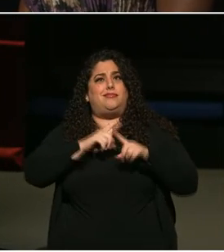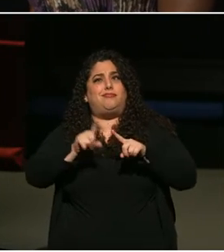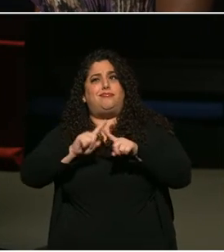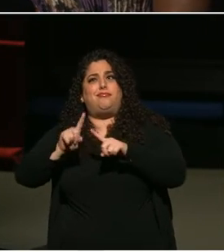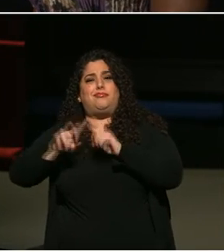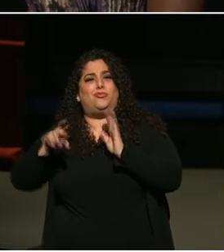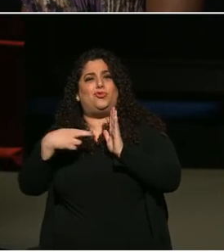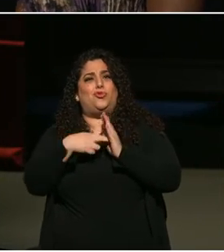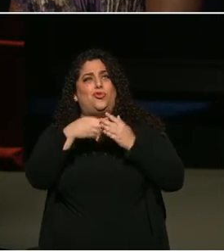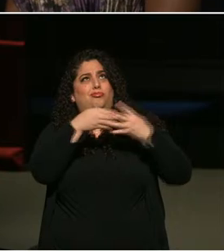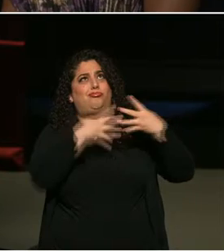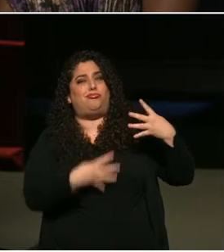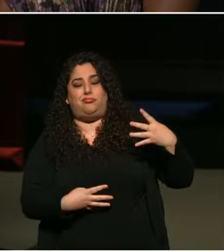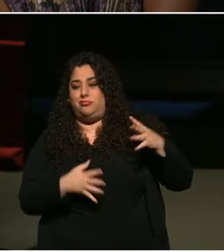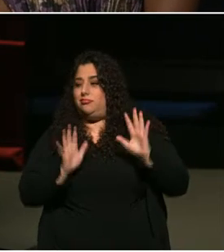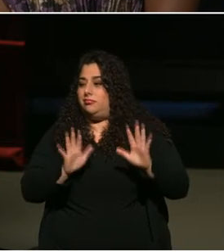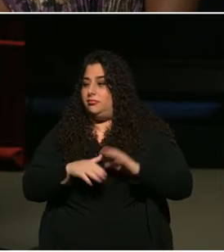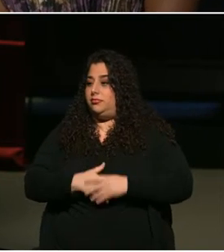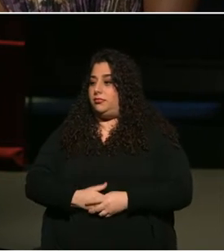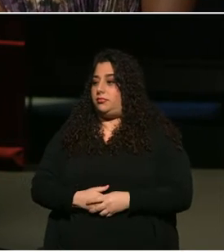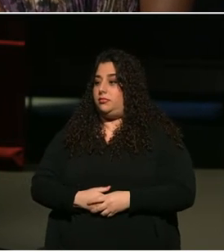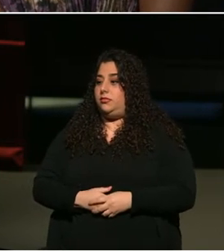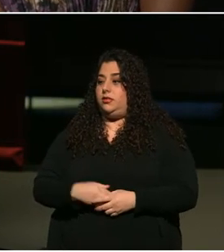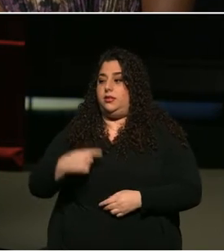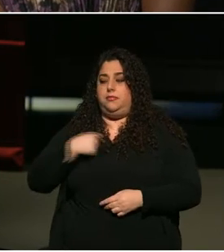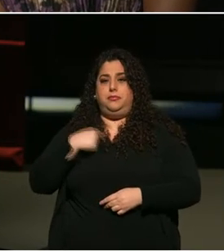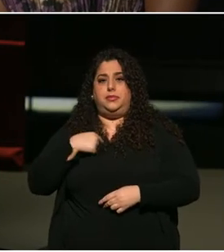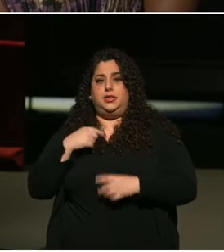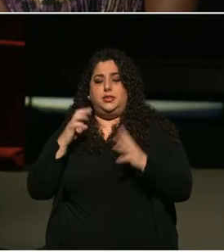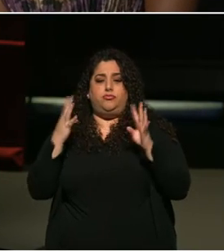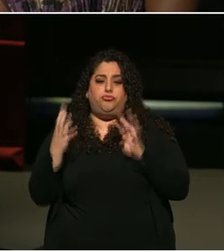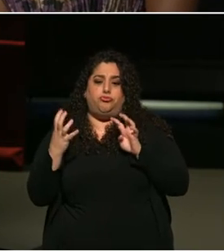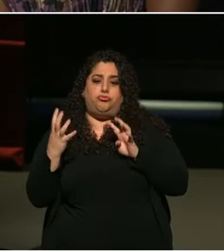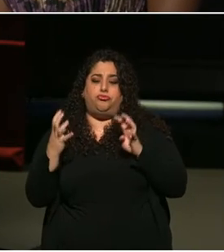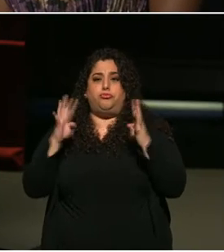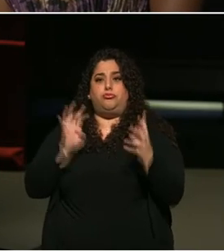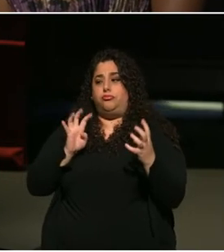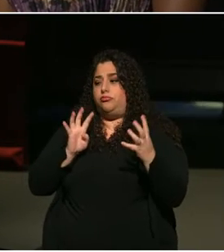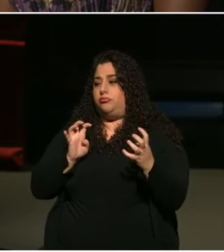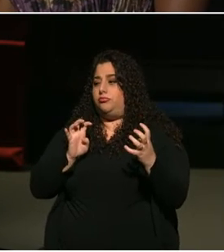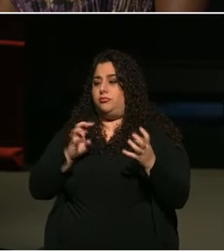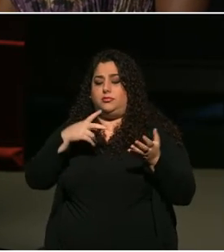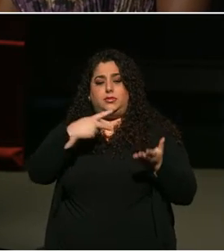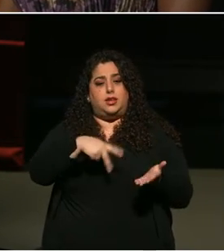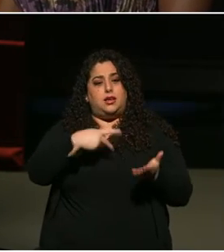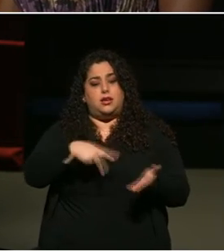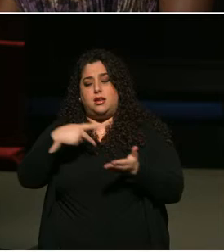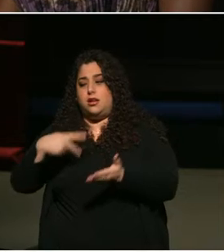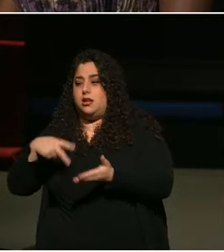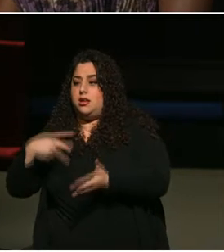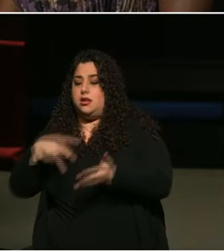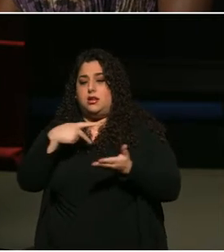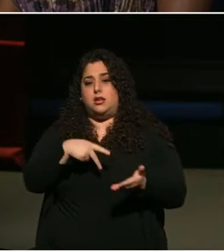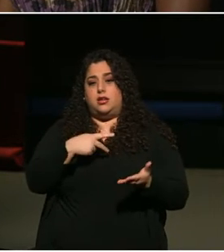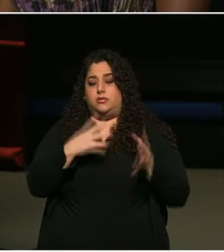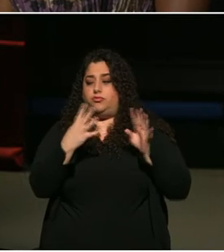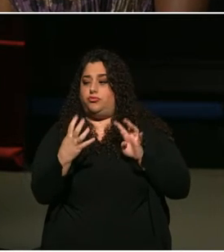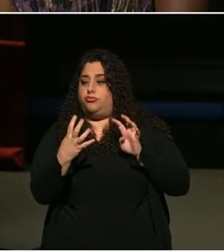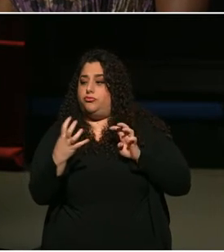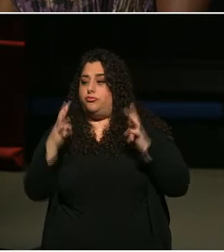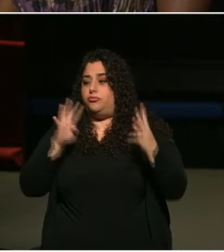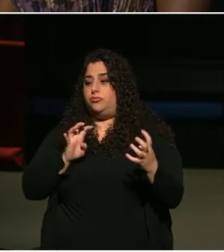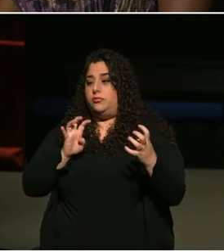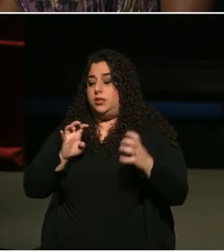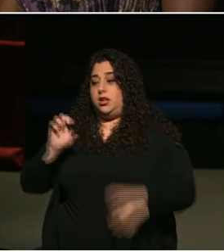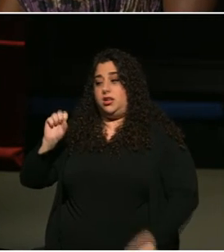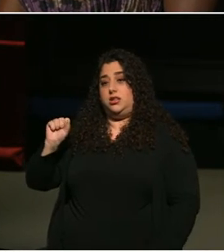and I danced every chance I could with Sasha's late husband,